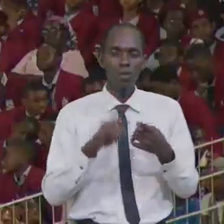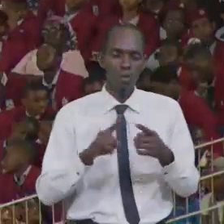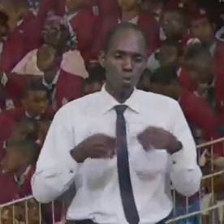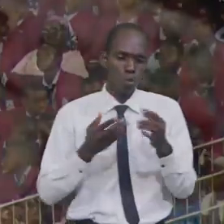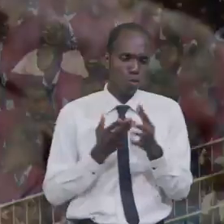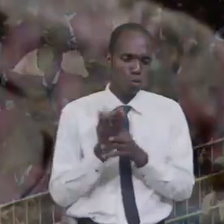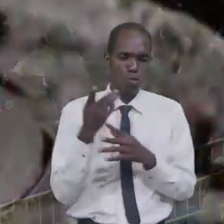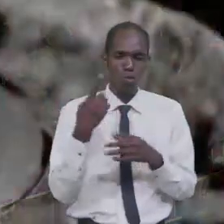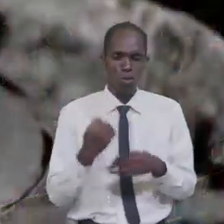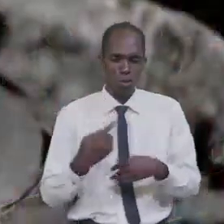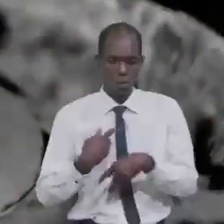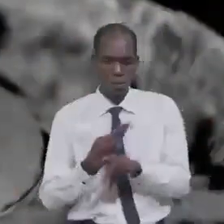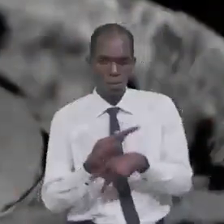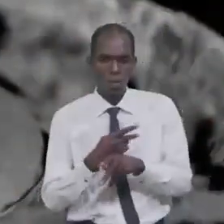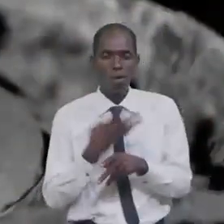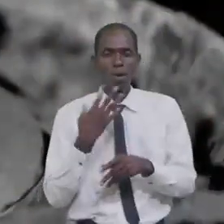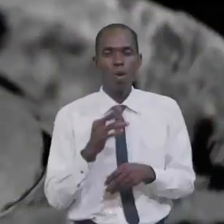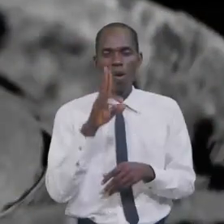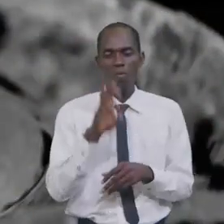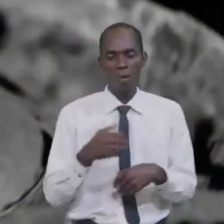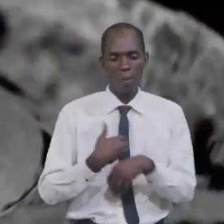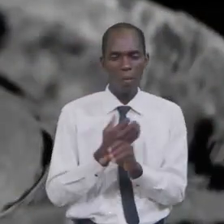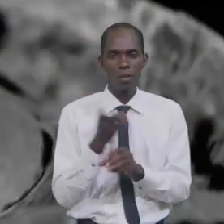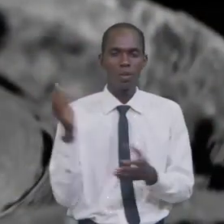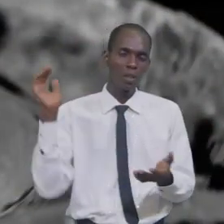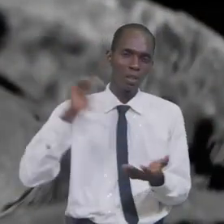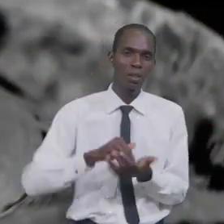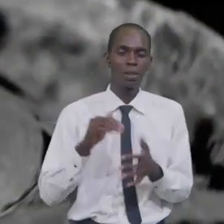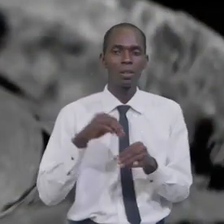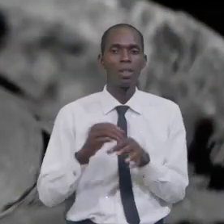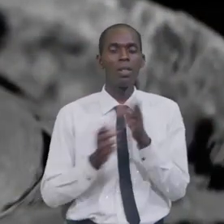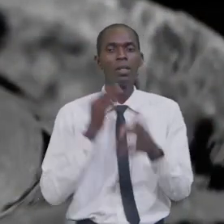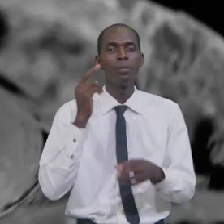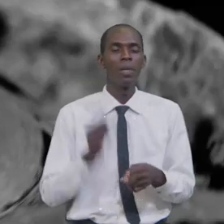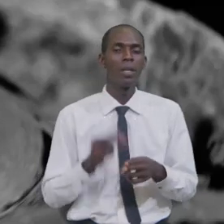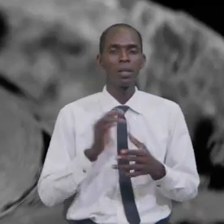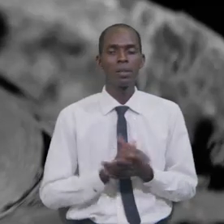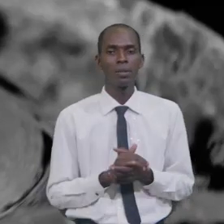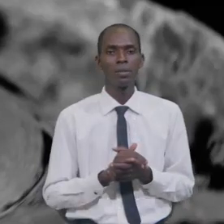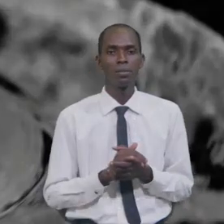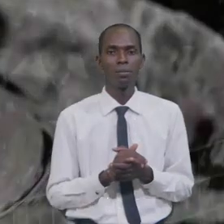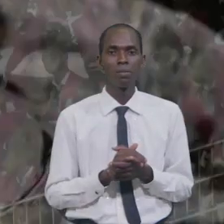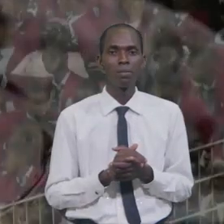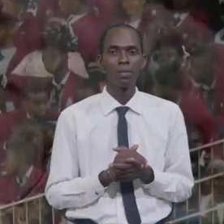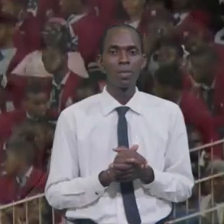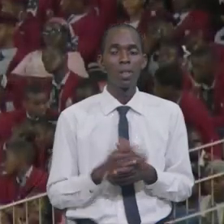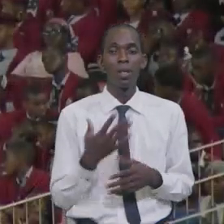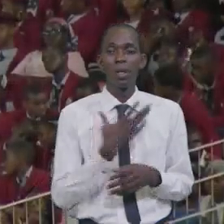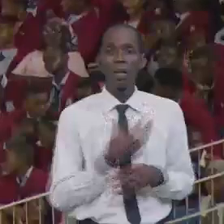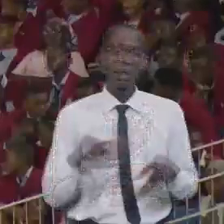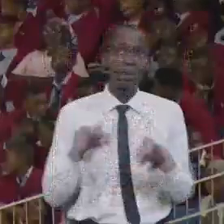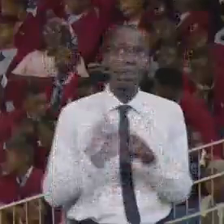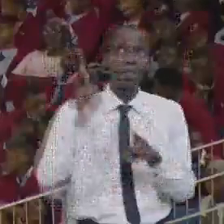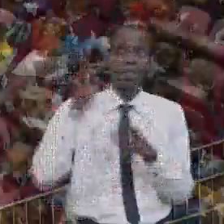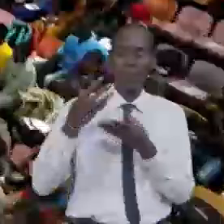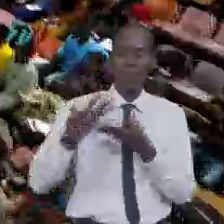process of remaking you all over again in Jesus' name. And as he melts you,